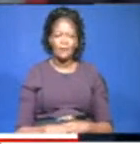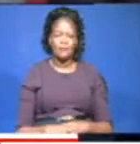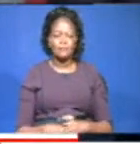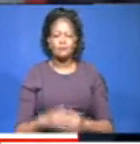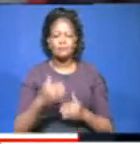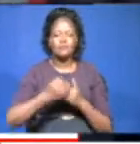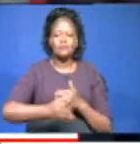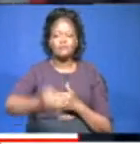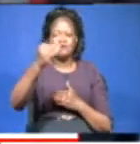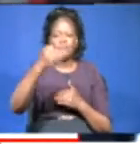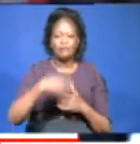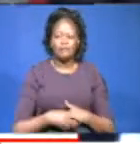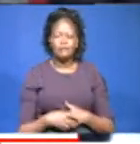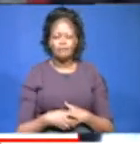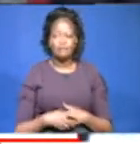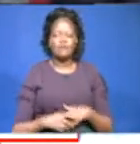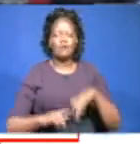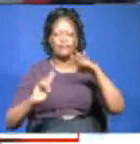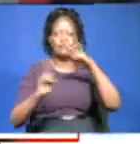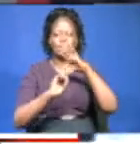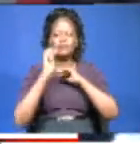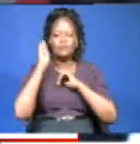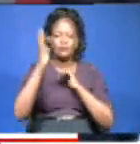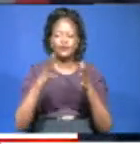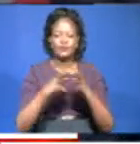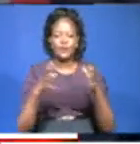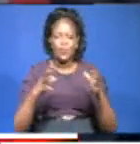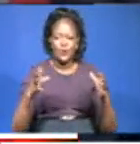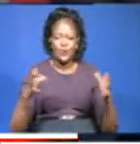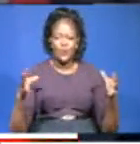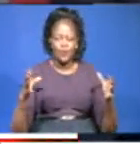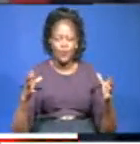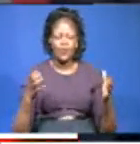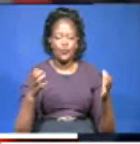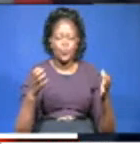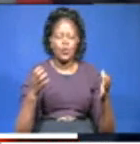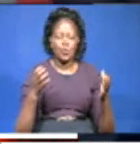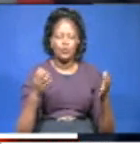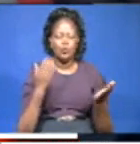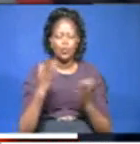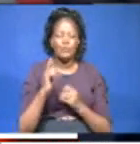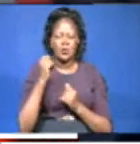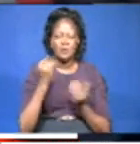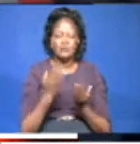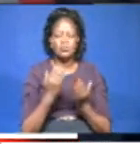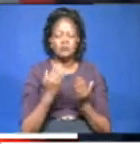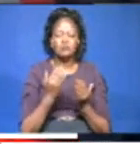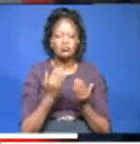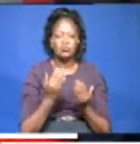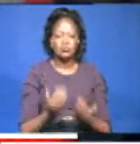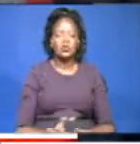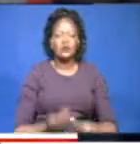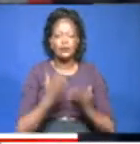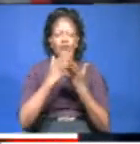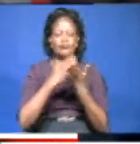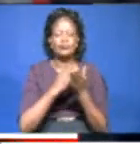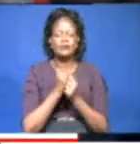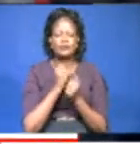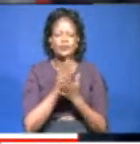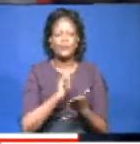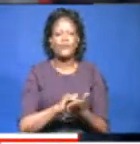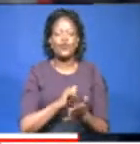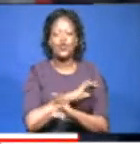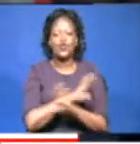forward, the ministry will expand Huduma Kenya Service Delivery Program to ensure no Kenyan is